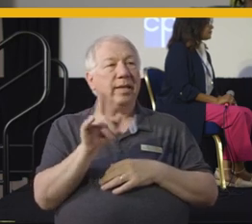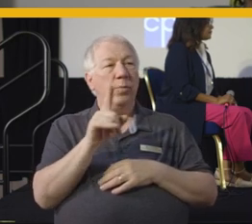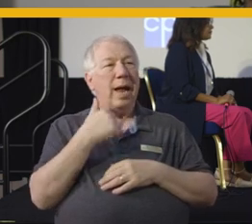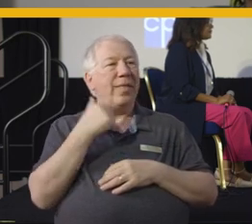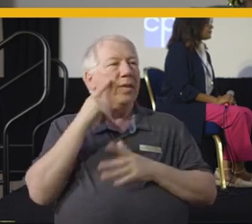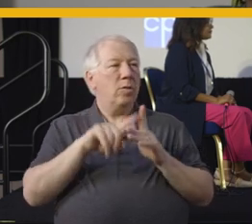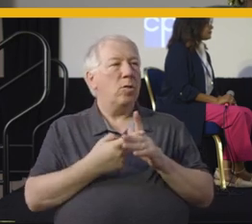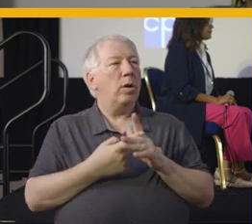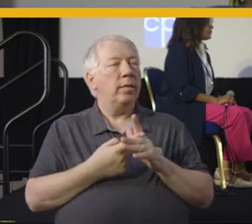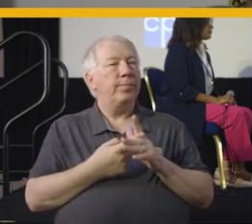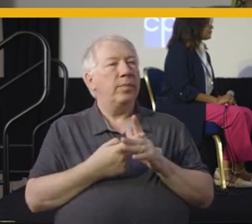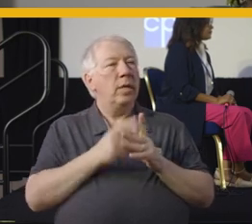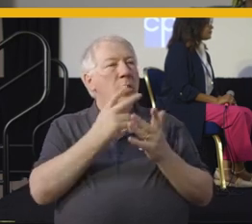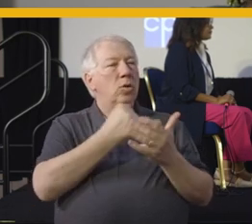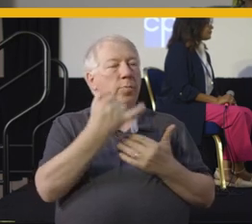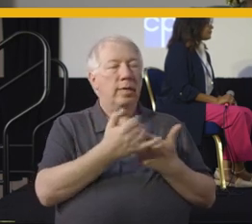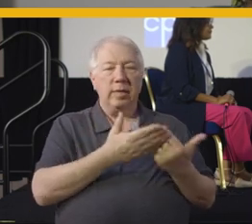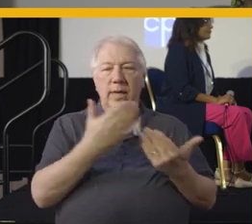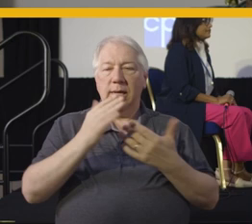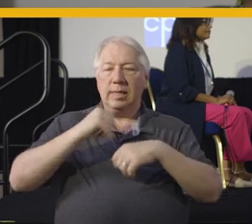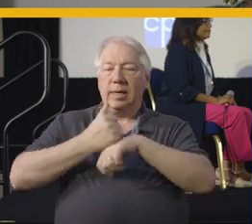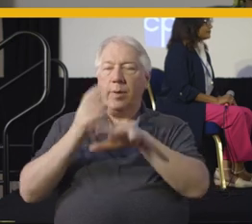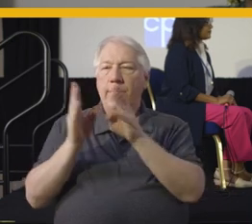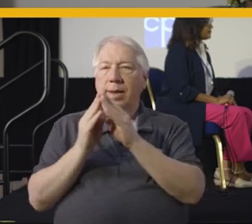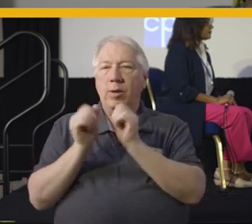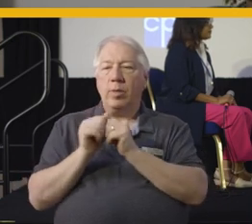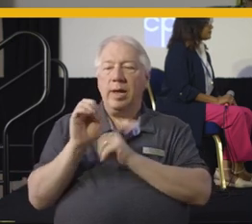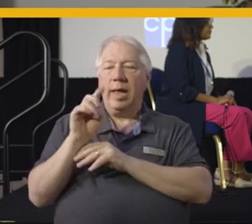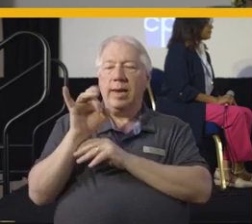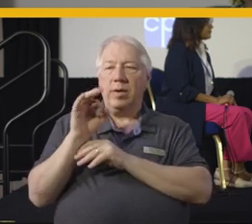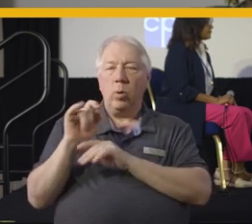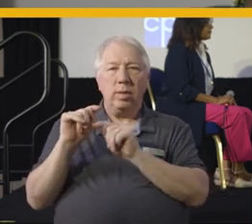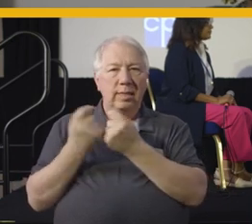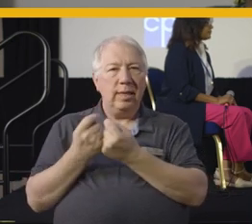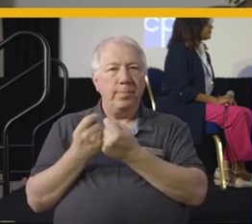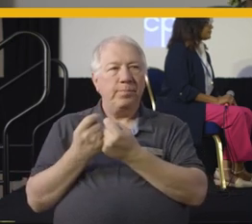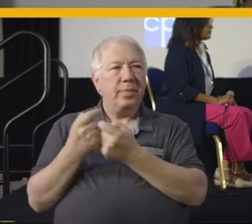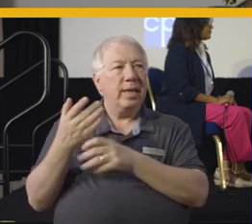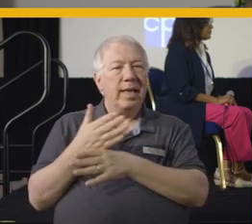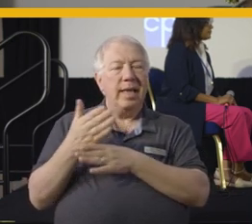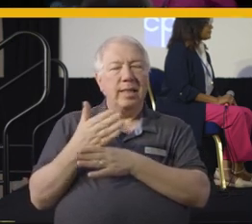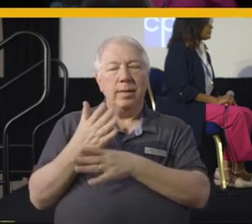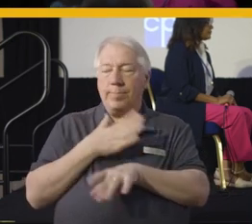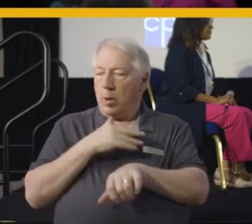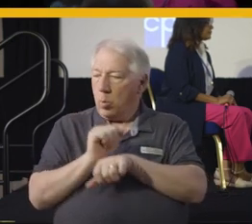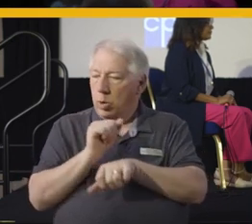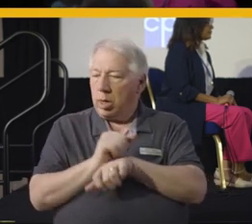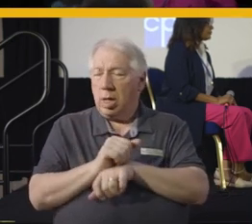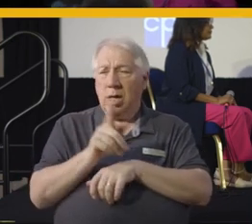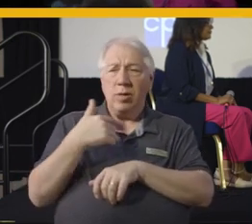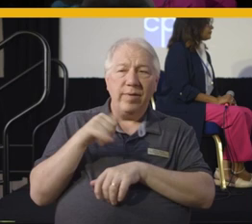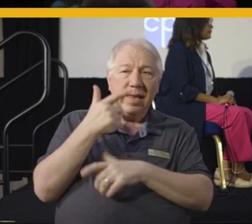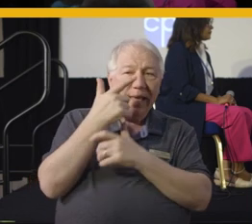I think you start, to take your project to them, set up a meeting with their editorial team, and just share, this is the work that I'm doing. Do you